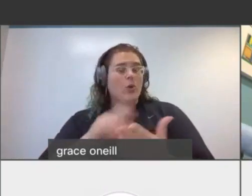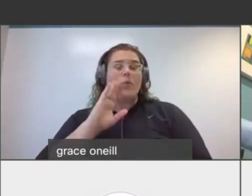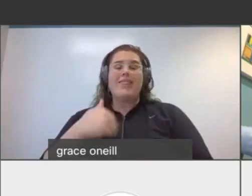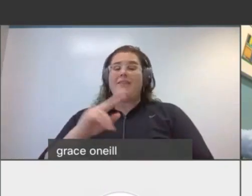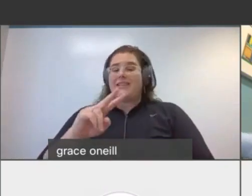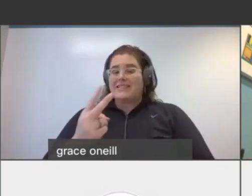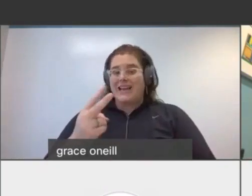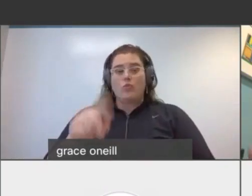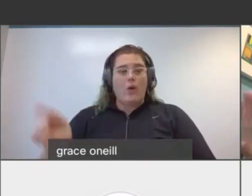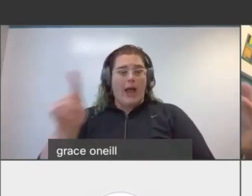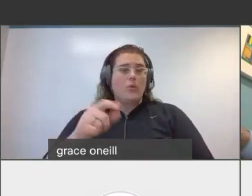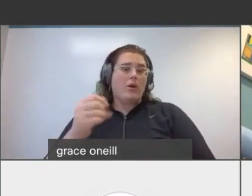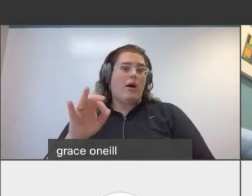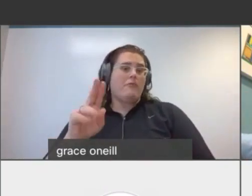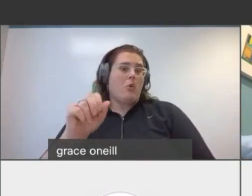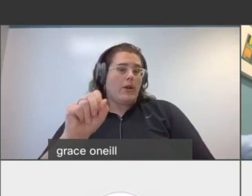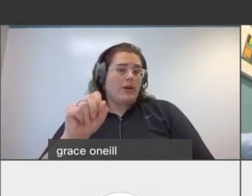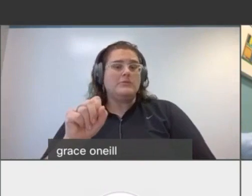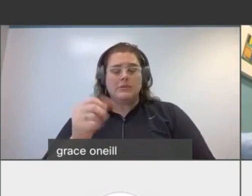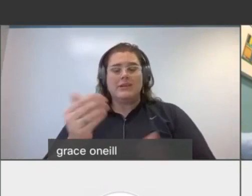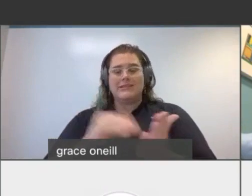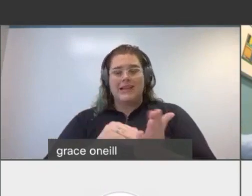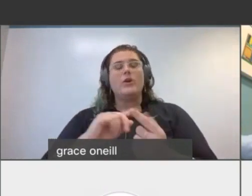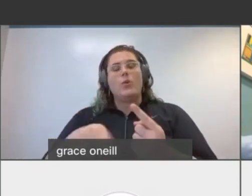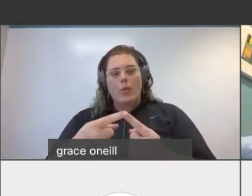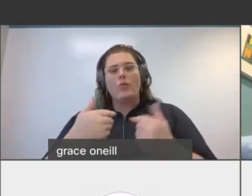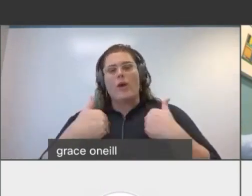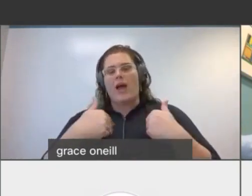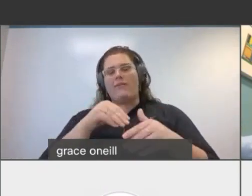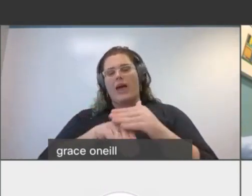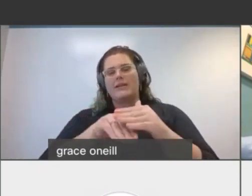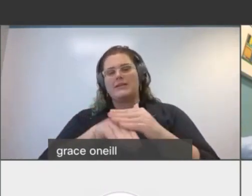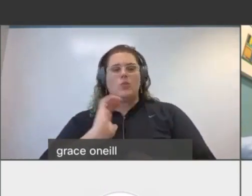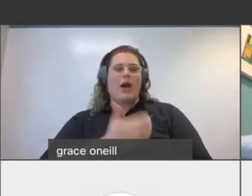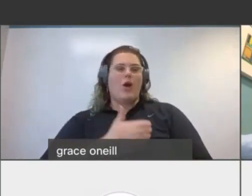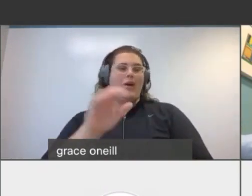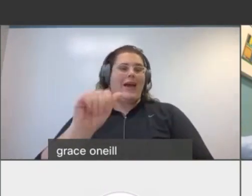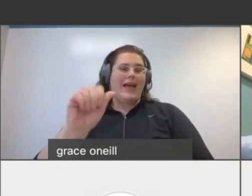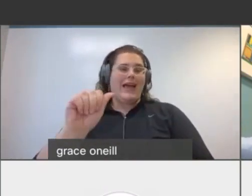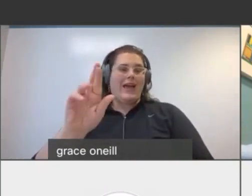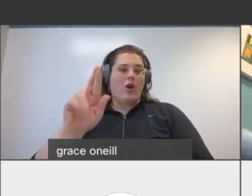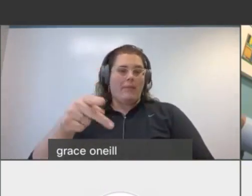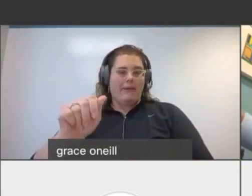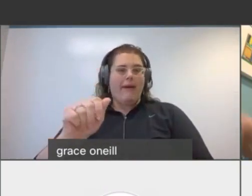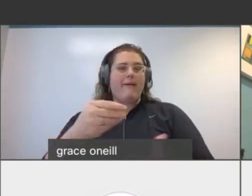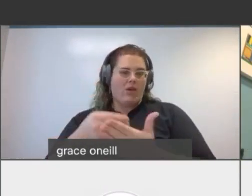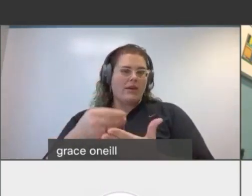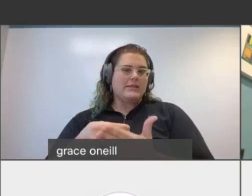of those as soon as we get access to our ARPA funding.